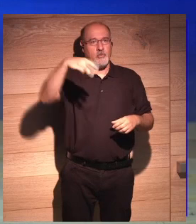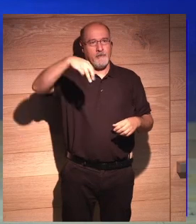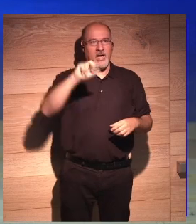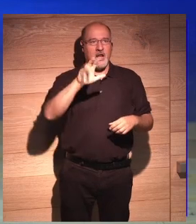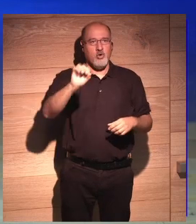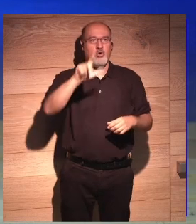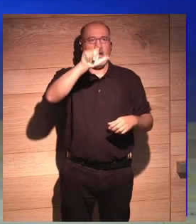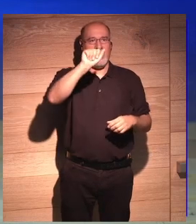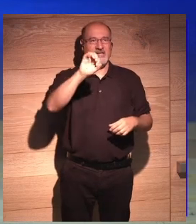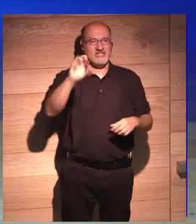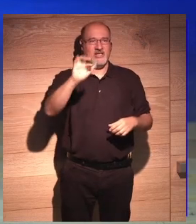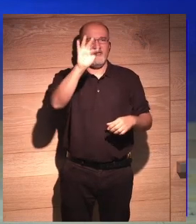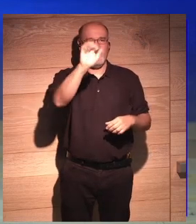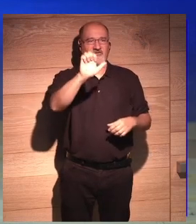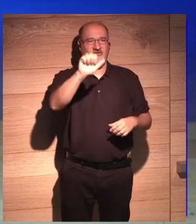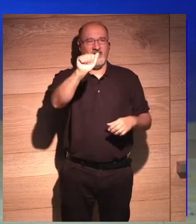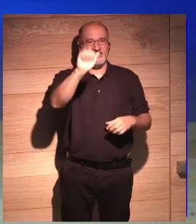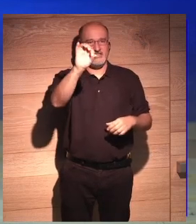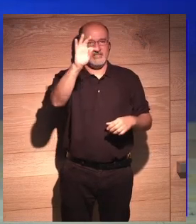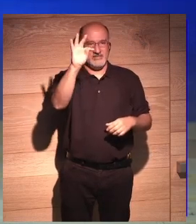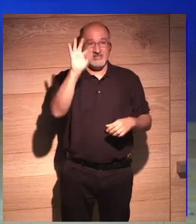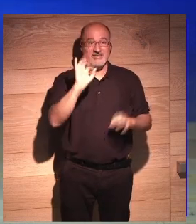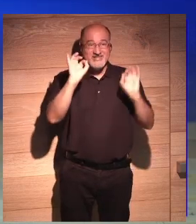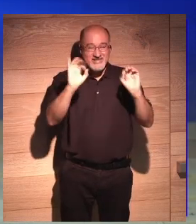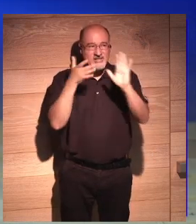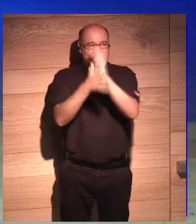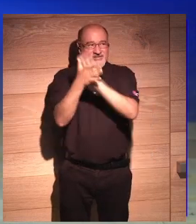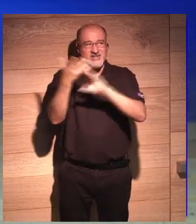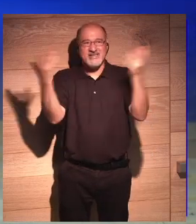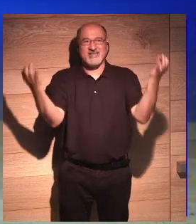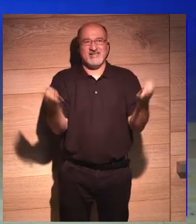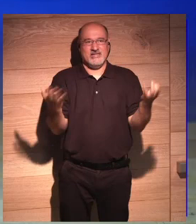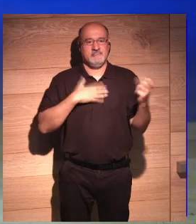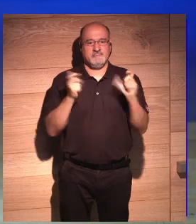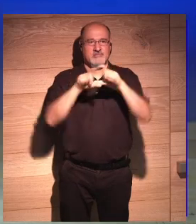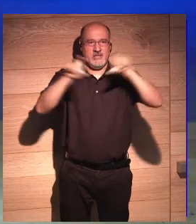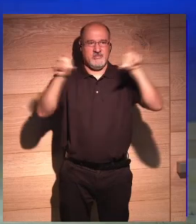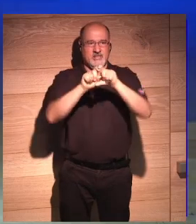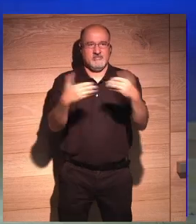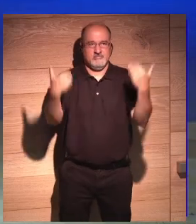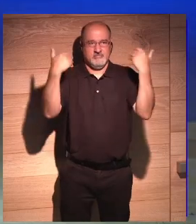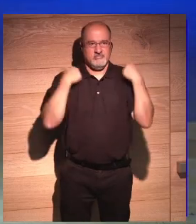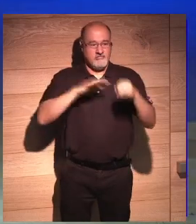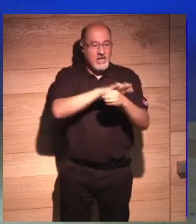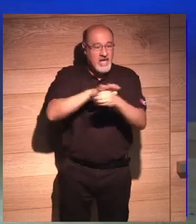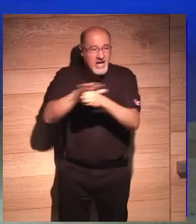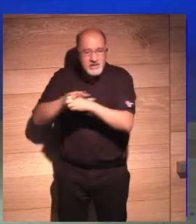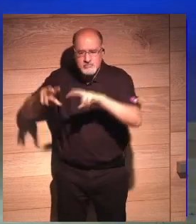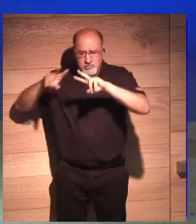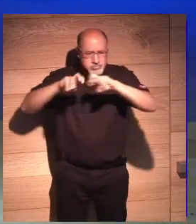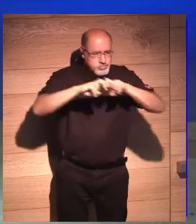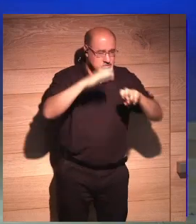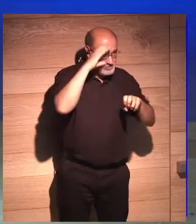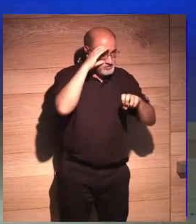internationally. And I'll talk over this. In terms of our areas of exploration, essentially what we've